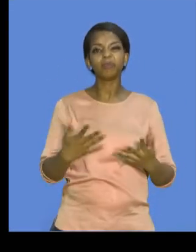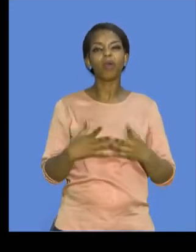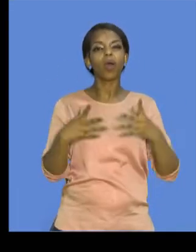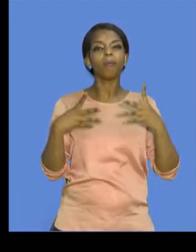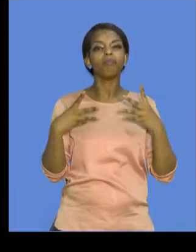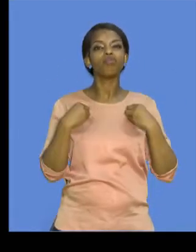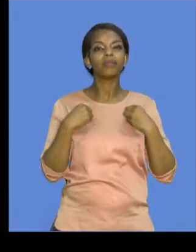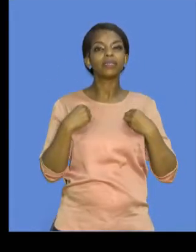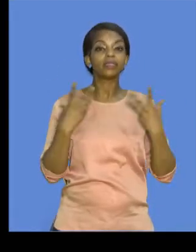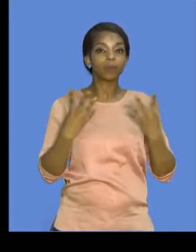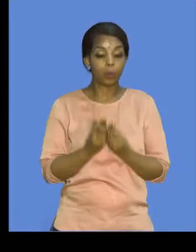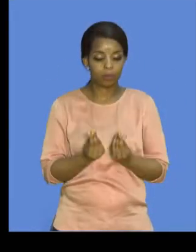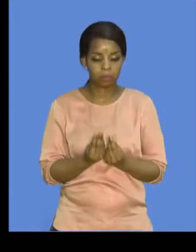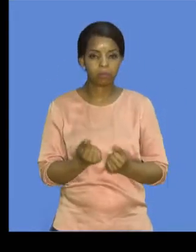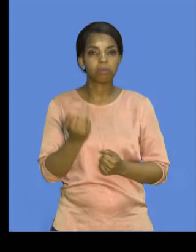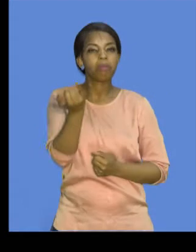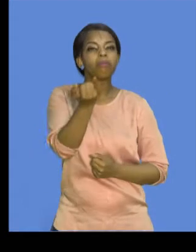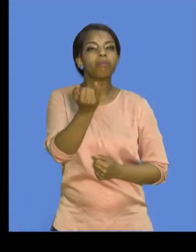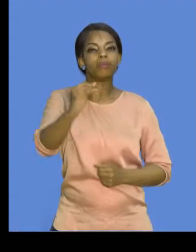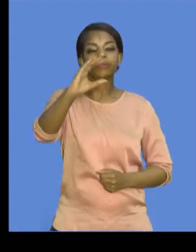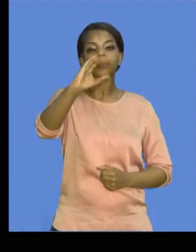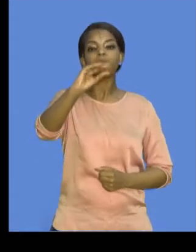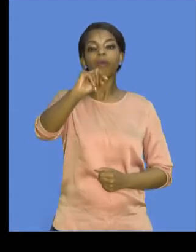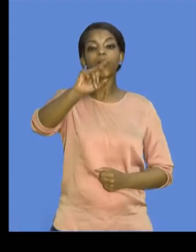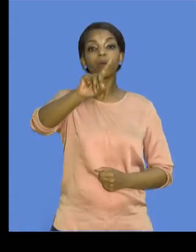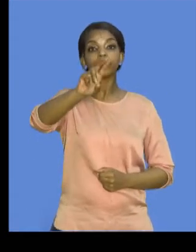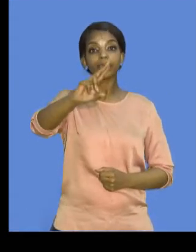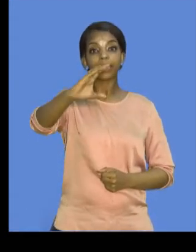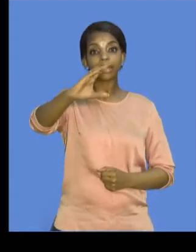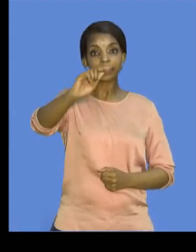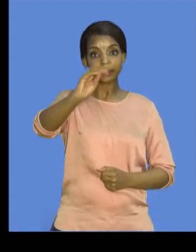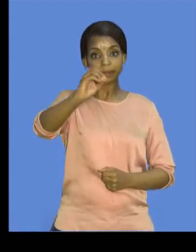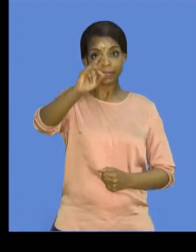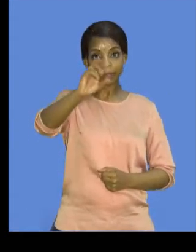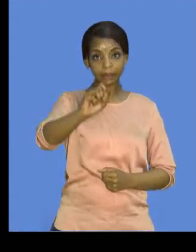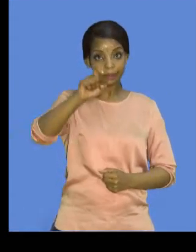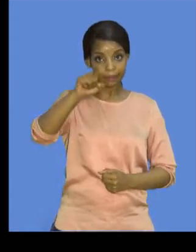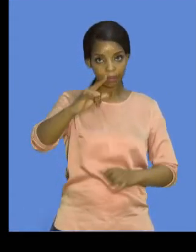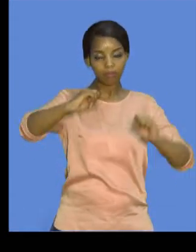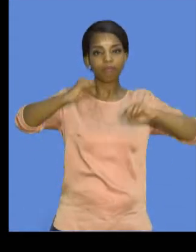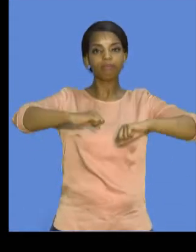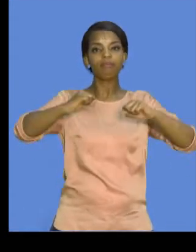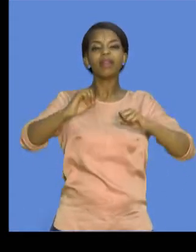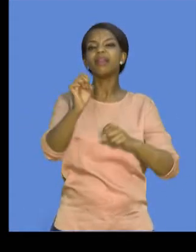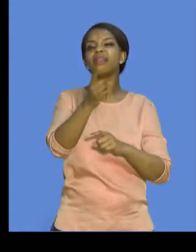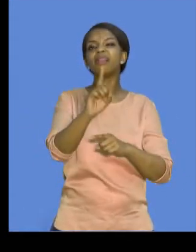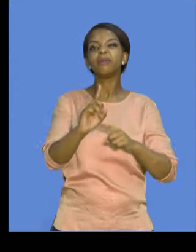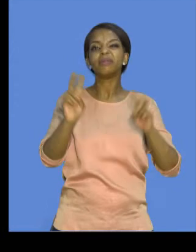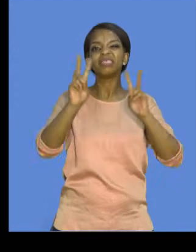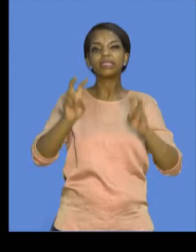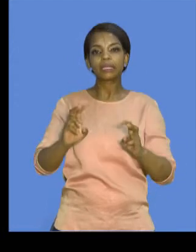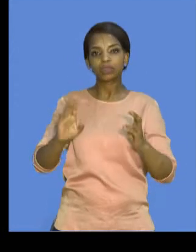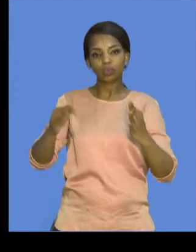That is, we can talk of conductors as materials that allows charge to pass through them, while